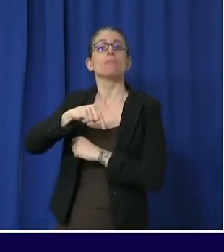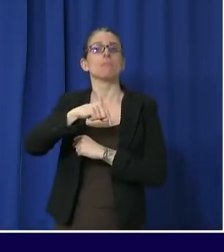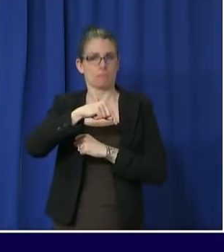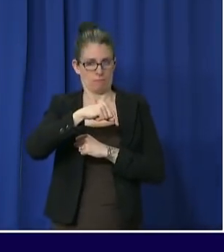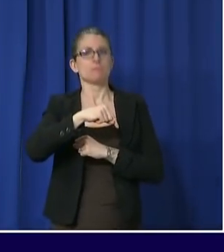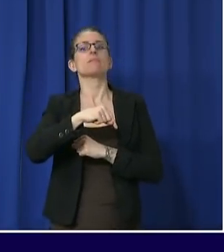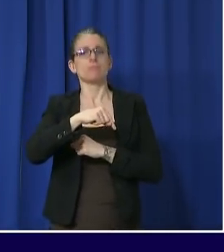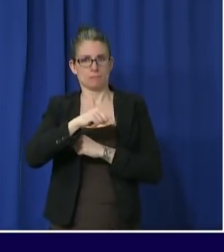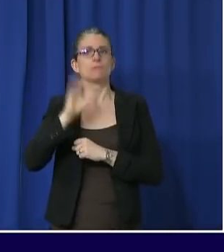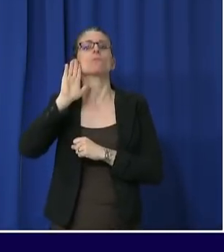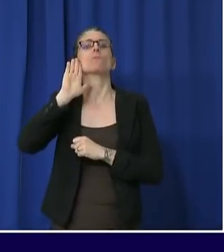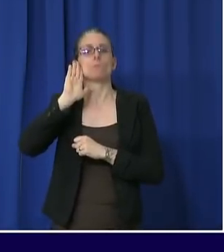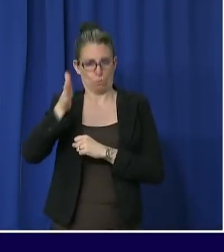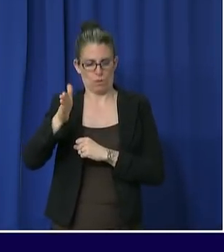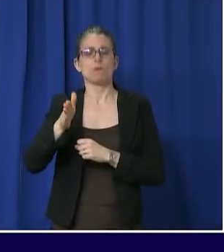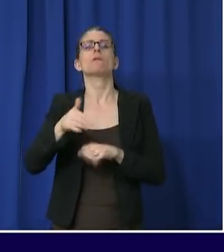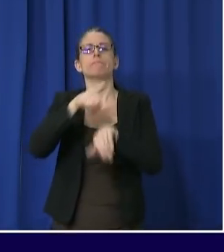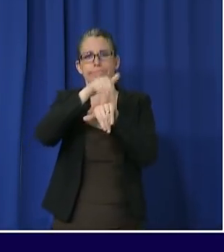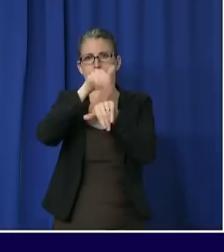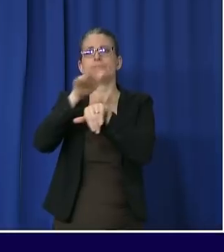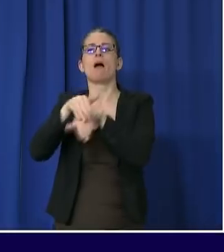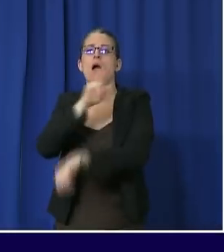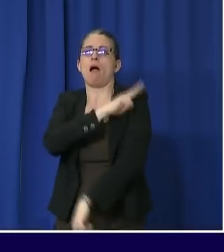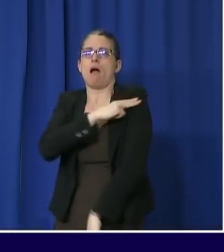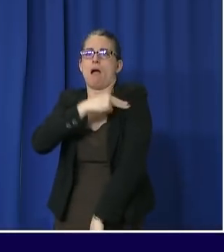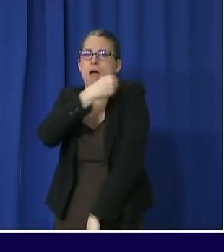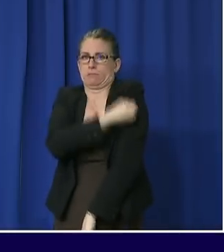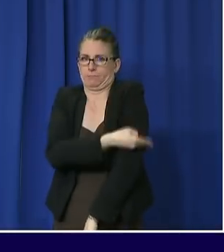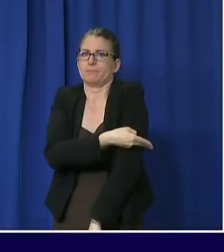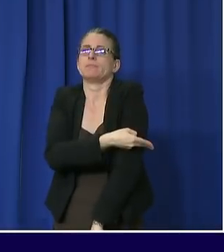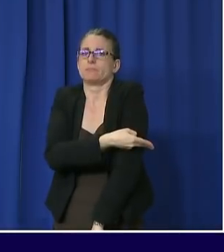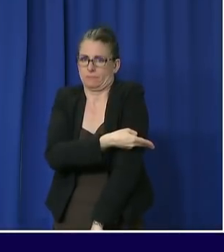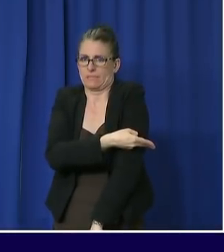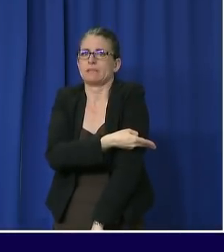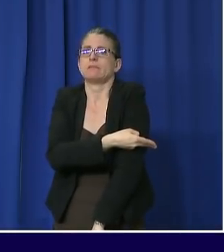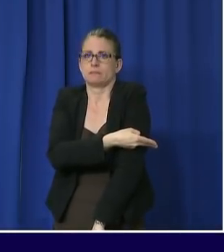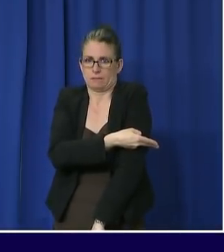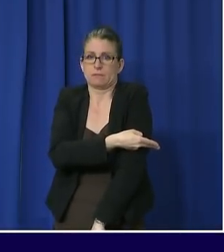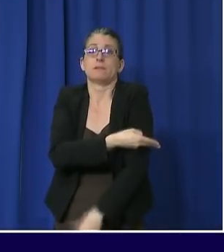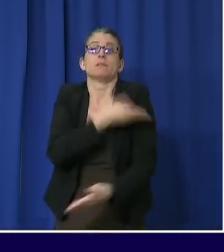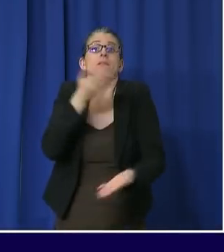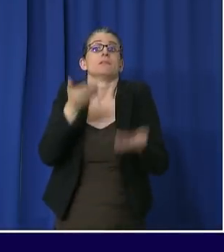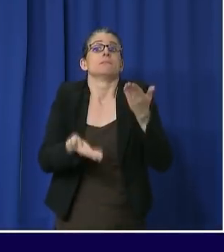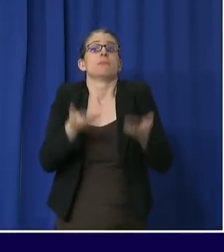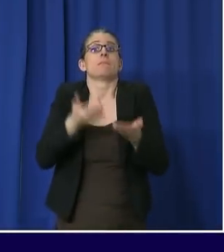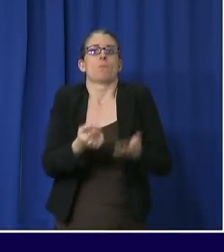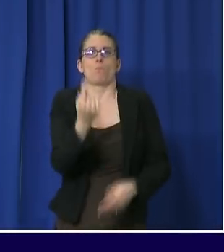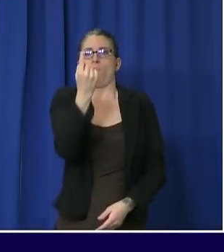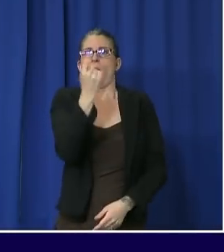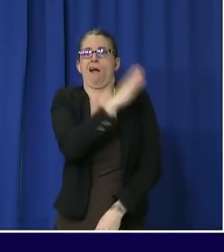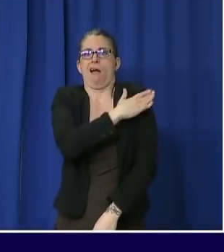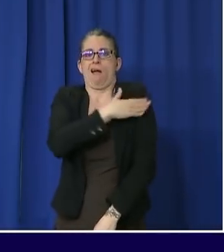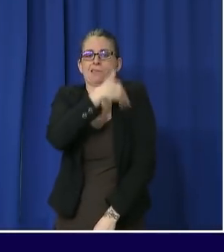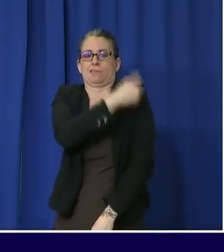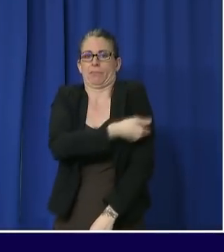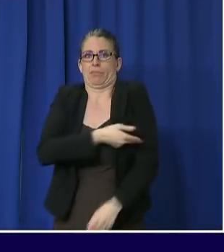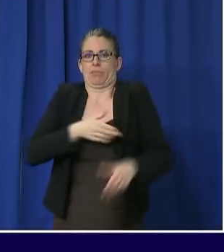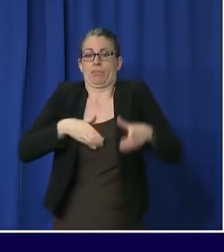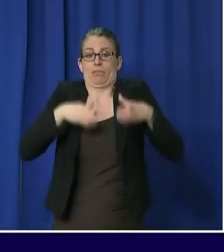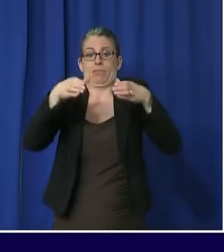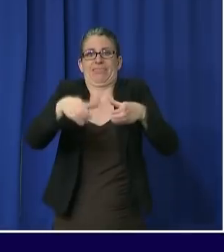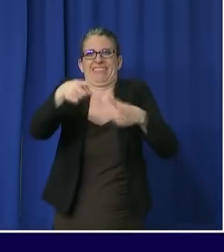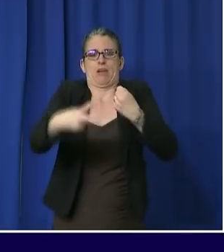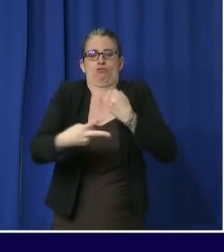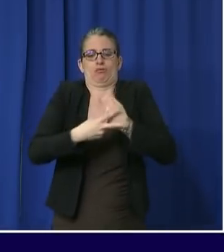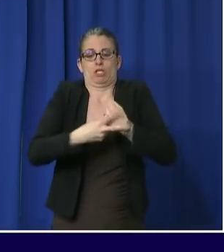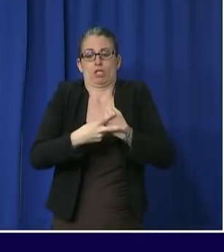state share the drug with other hospitals that may need it on a quick basis. Load balancing in this fashion is the only